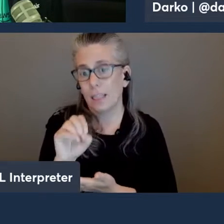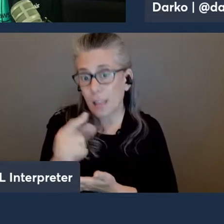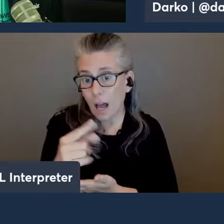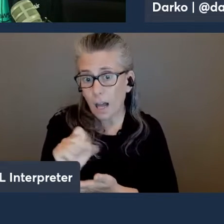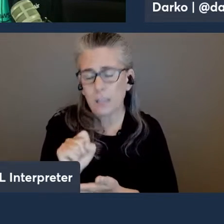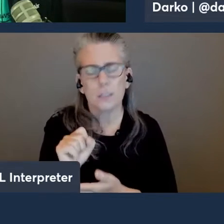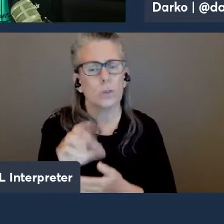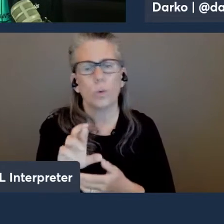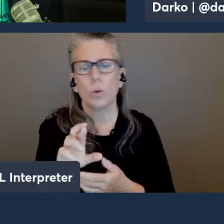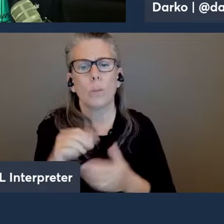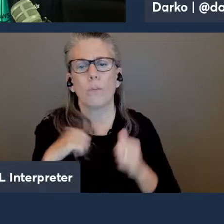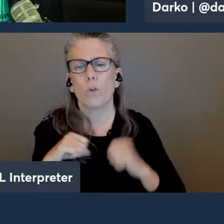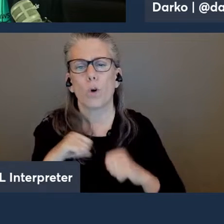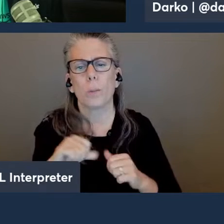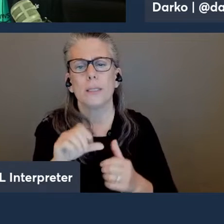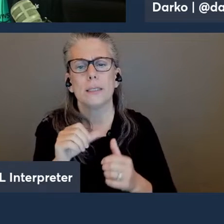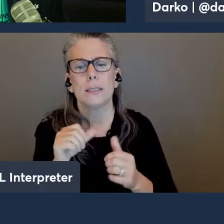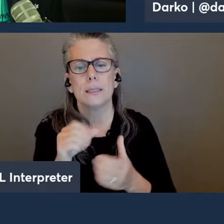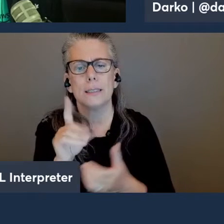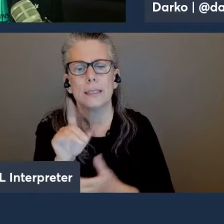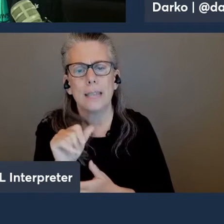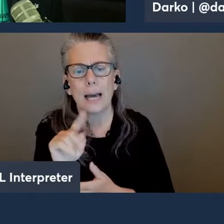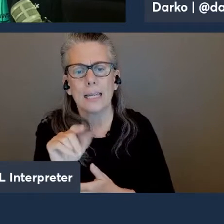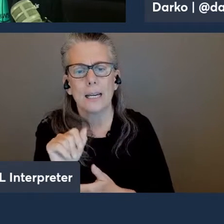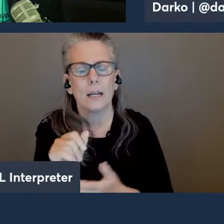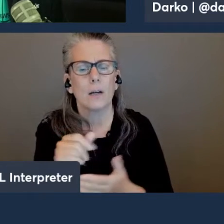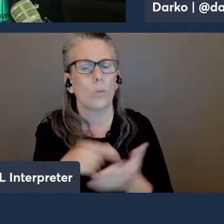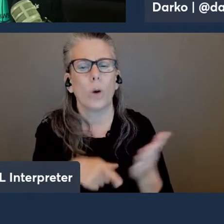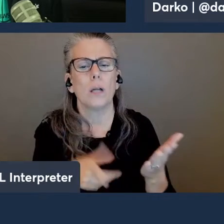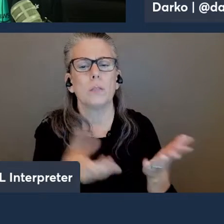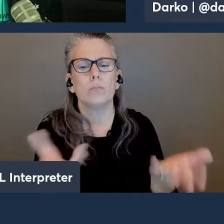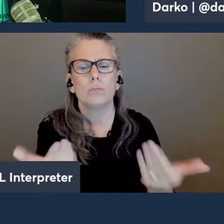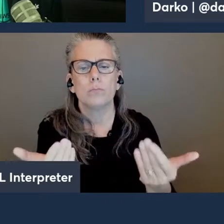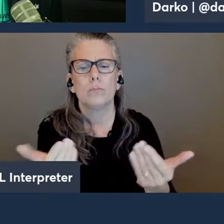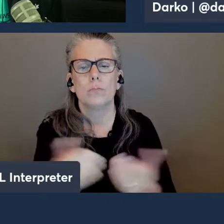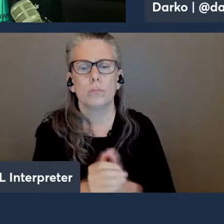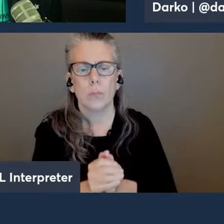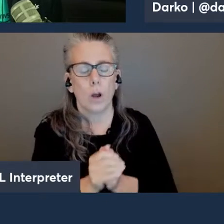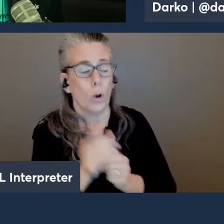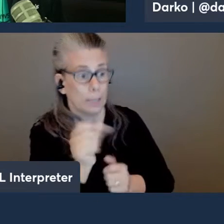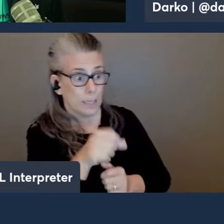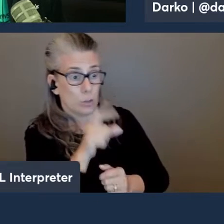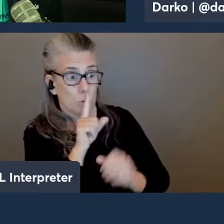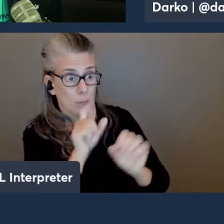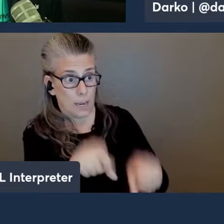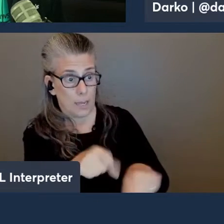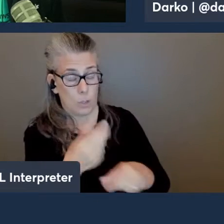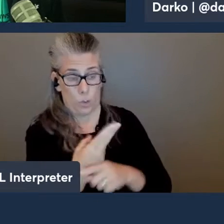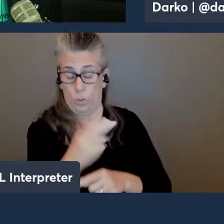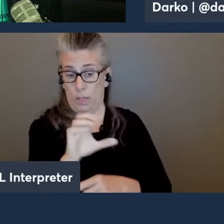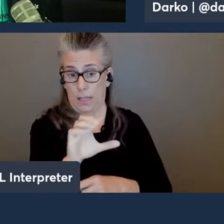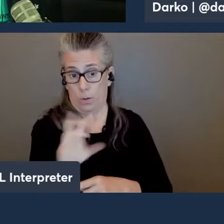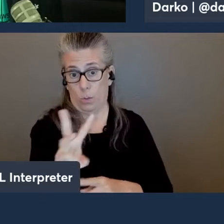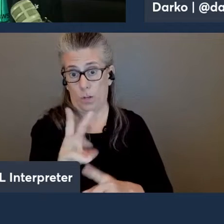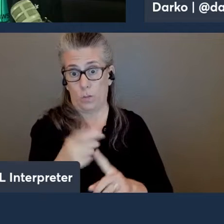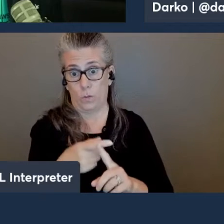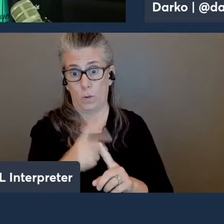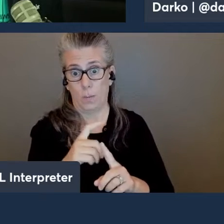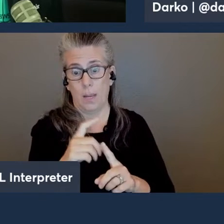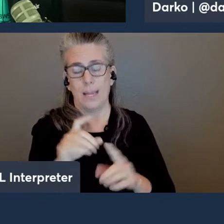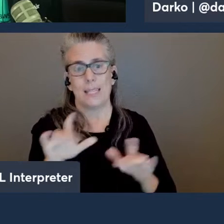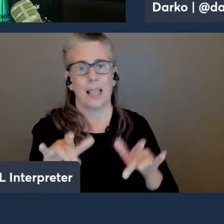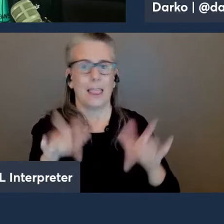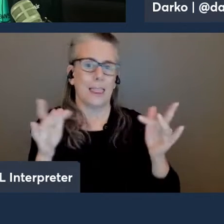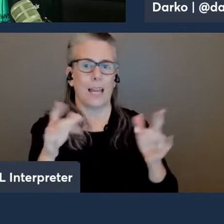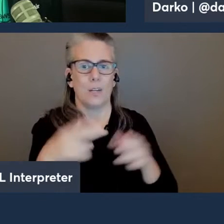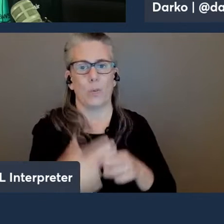collect? Yeah, so basically, you know, you can use CloudWatch RUM, and it's a lightweight JavaScript